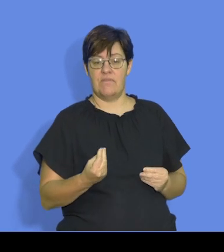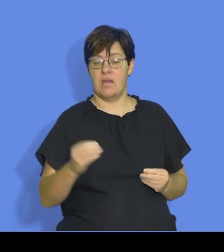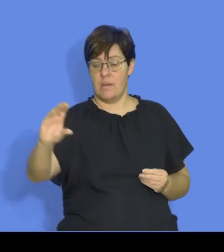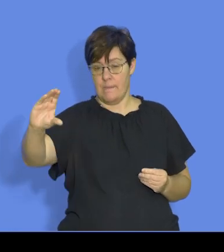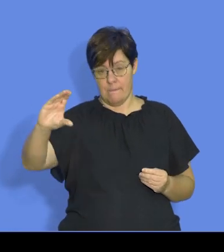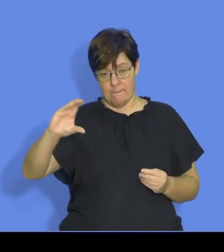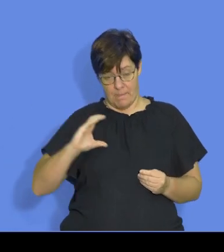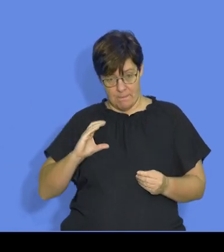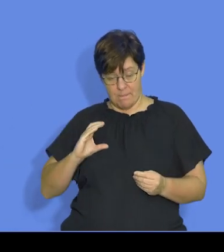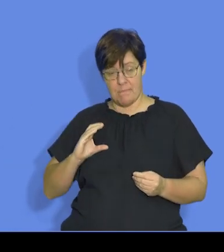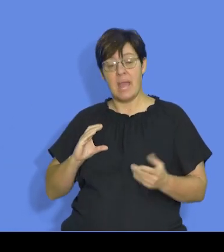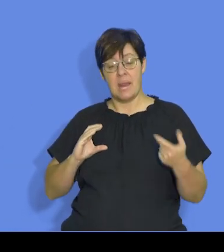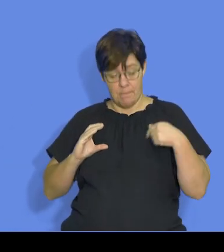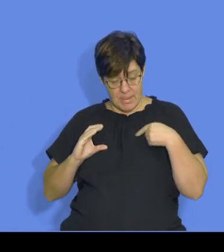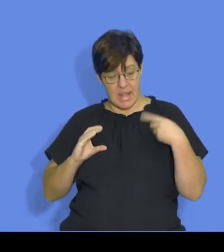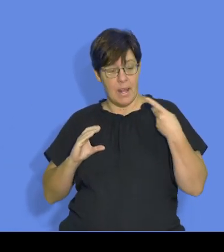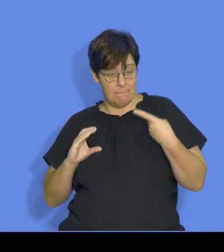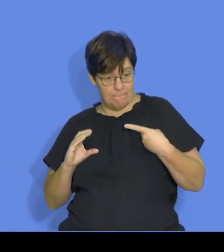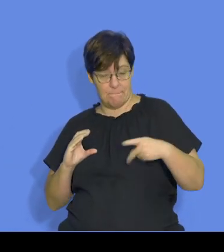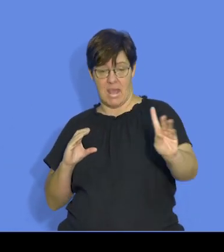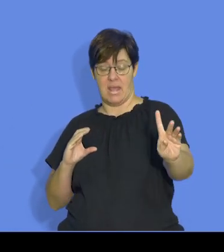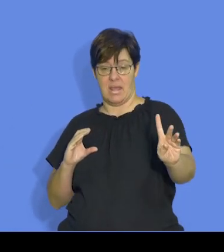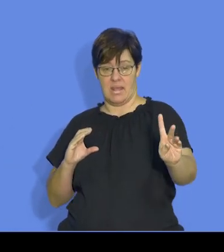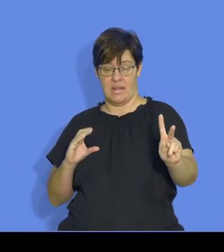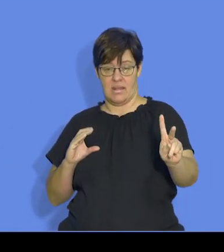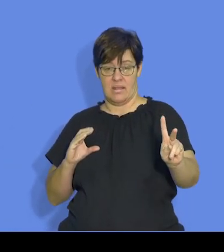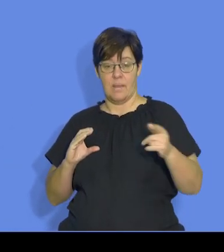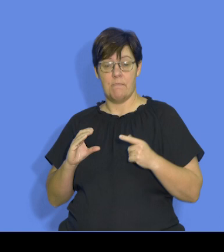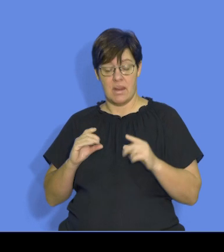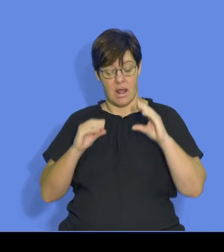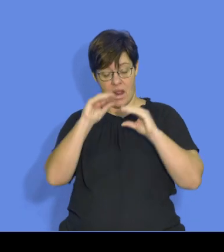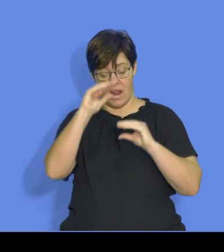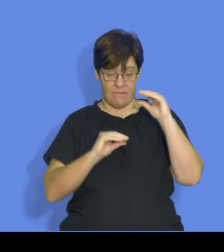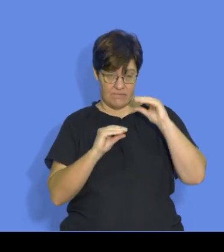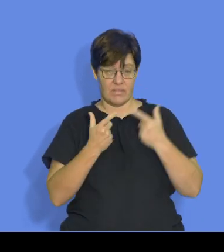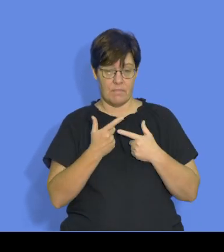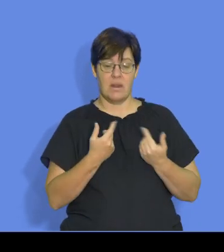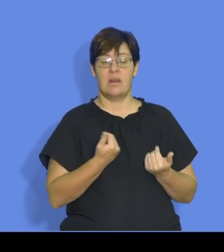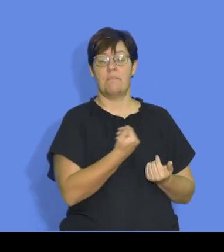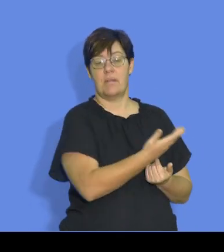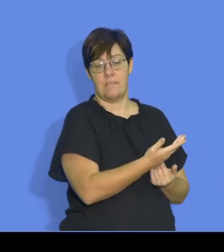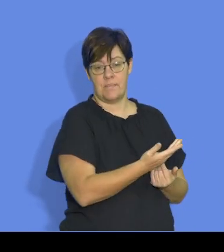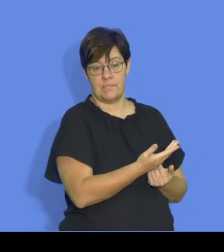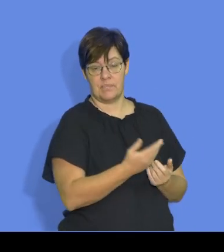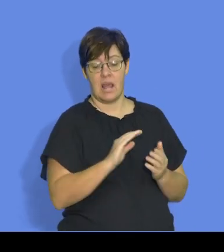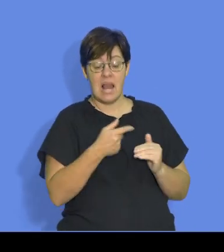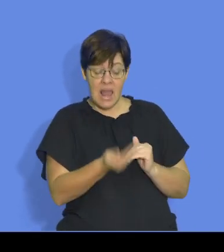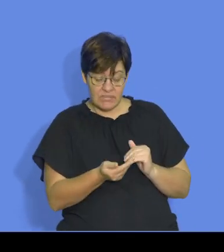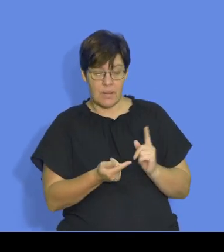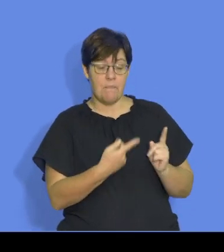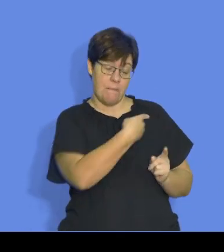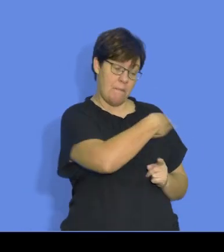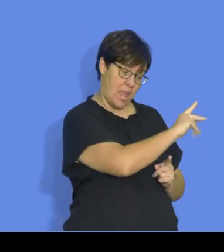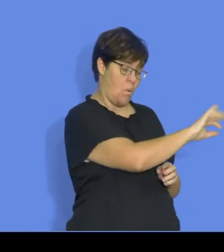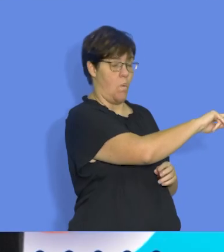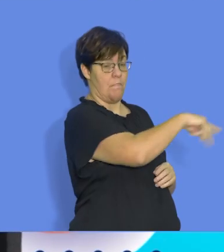charged and the amount that the vendor is entitled to claim back as input VAT. So in other words, this is a form that you